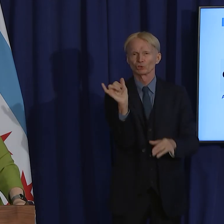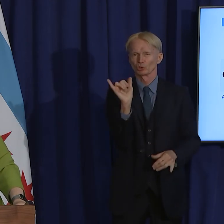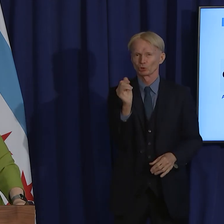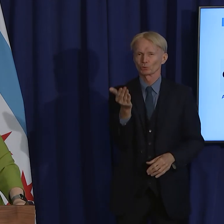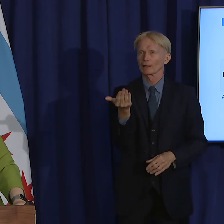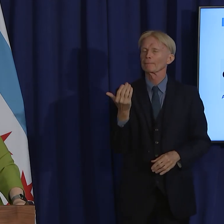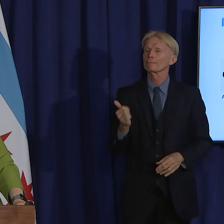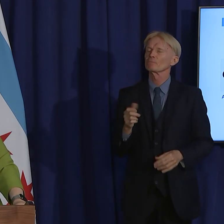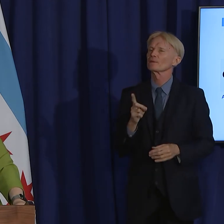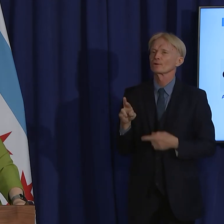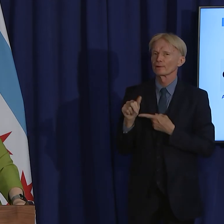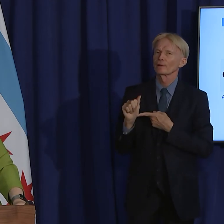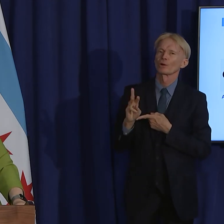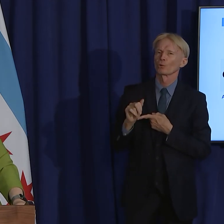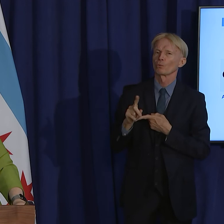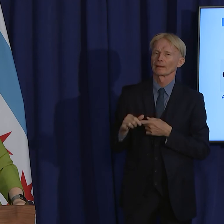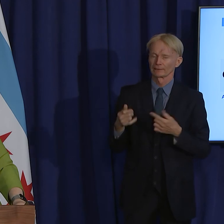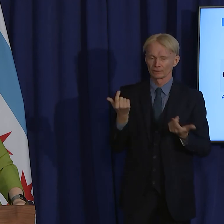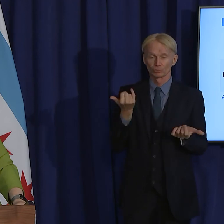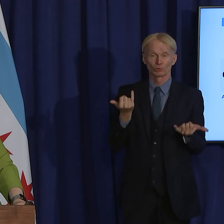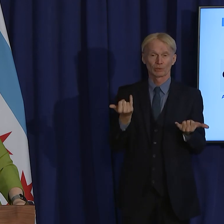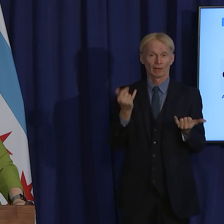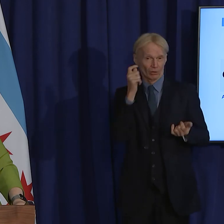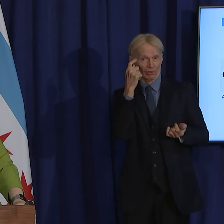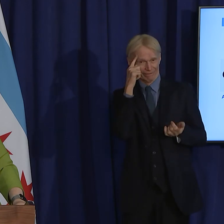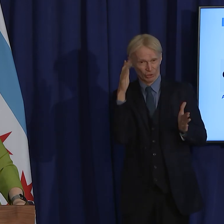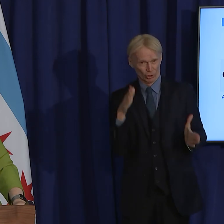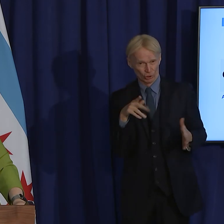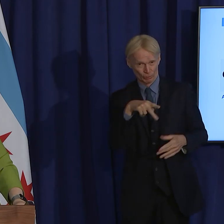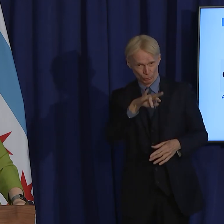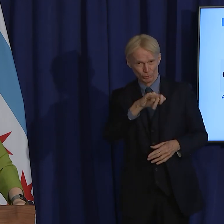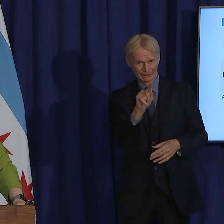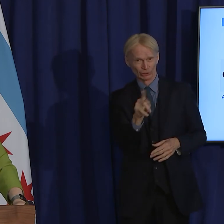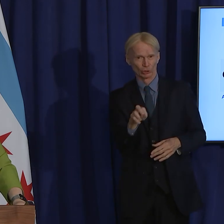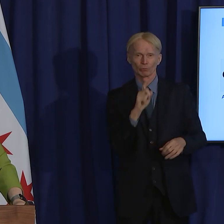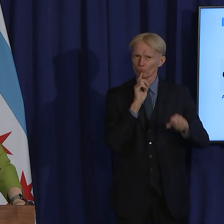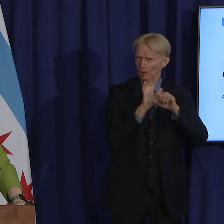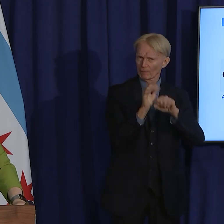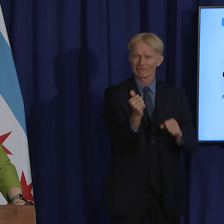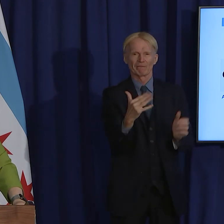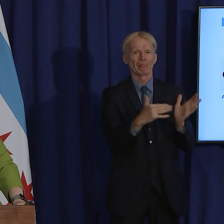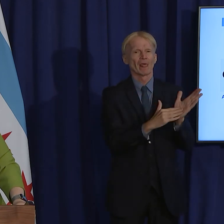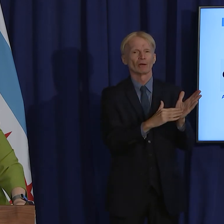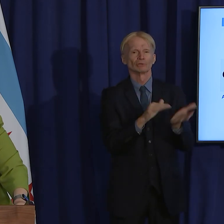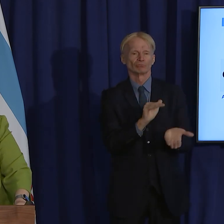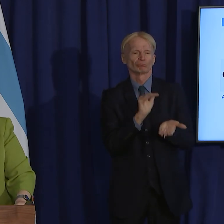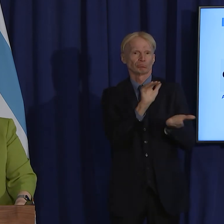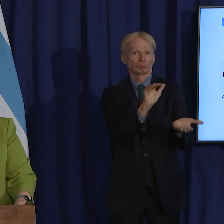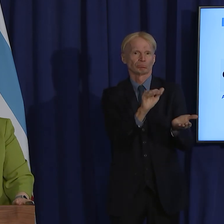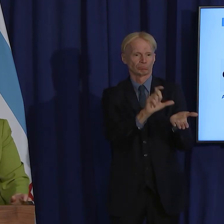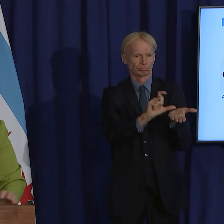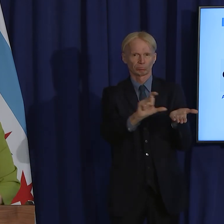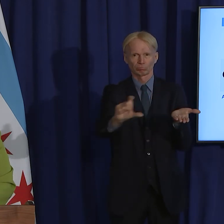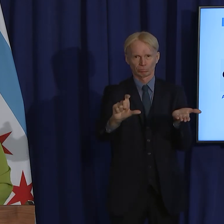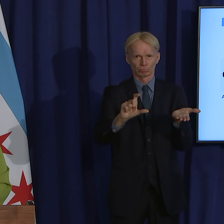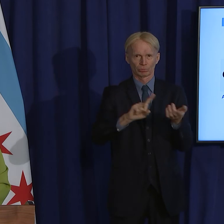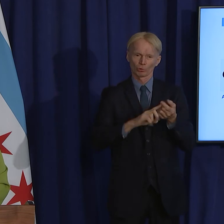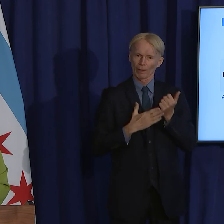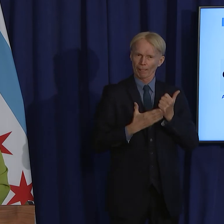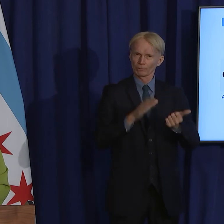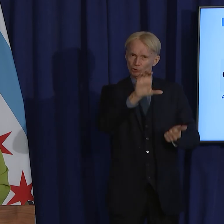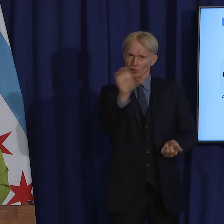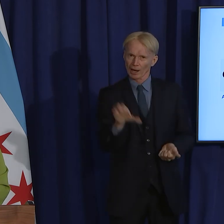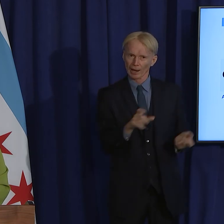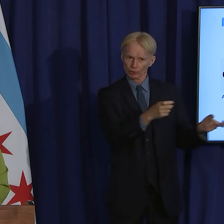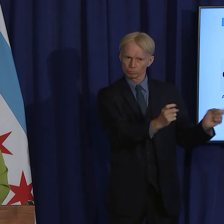state today, Governor Pritzker tweeting out a promise of 50,000 doses to Chicago to help out. Is this